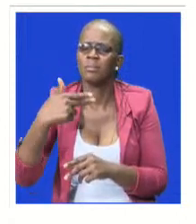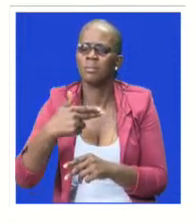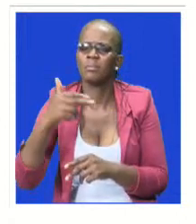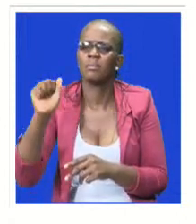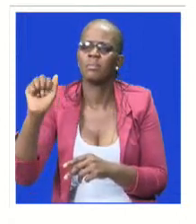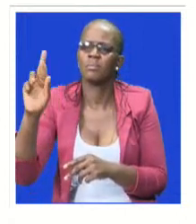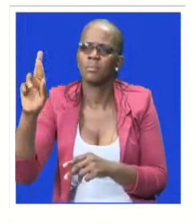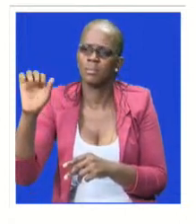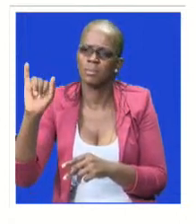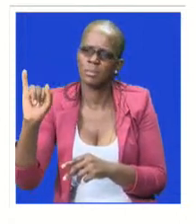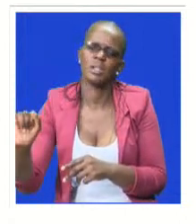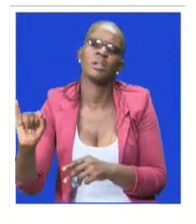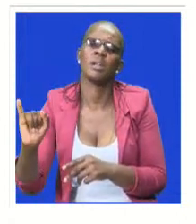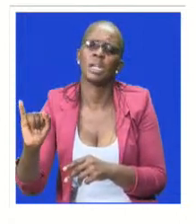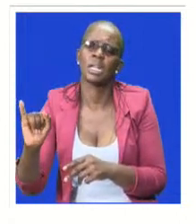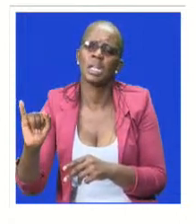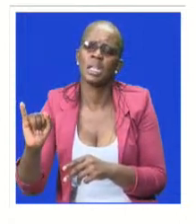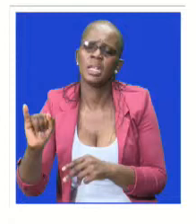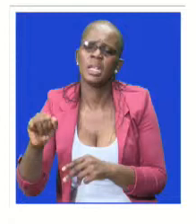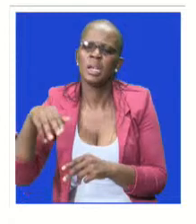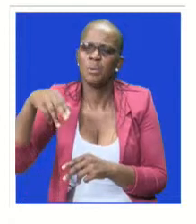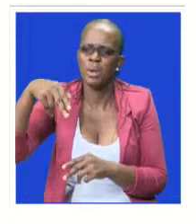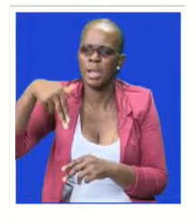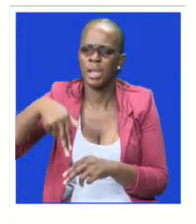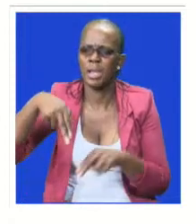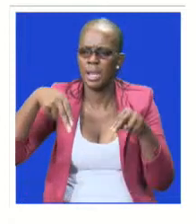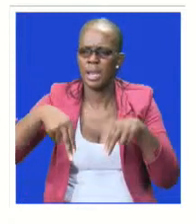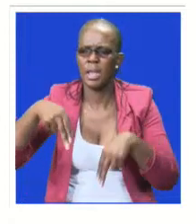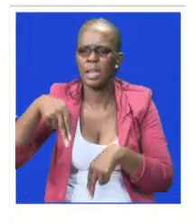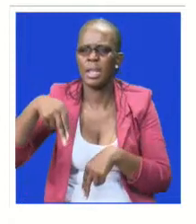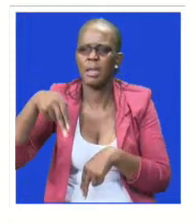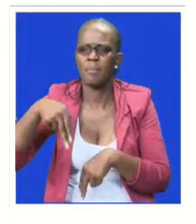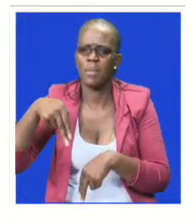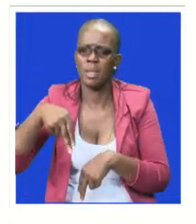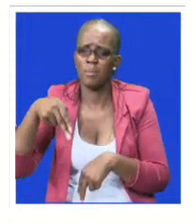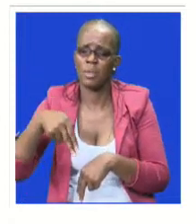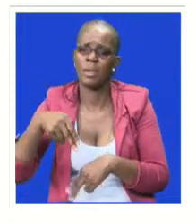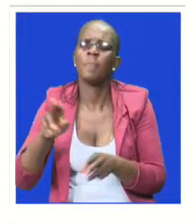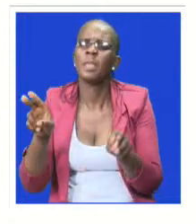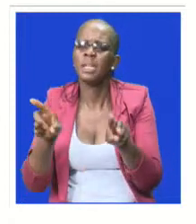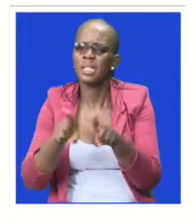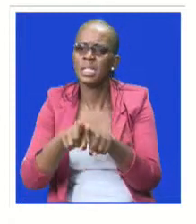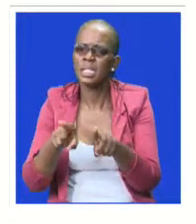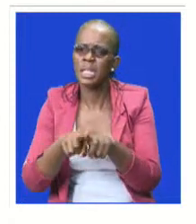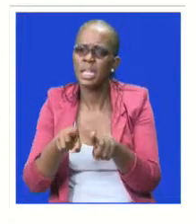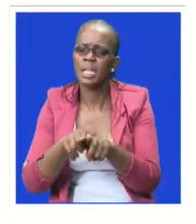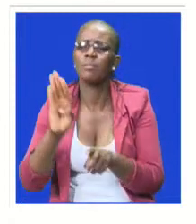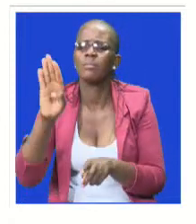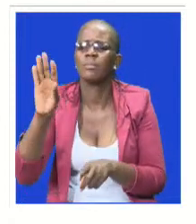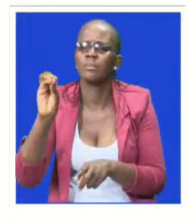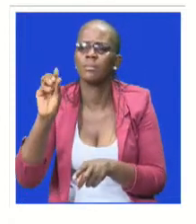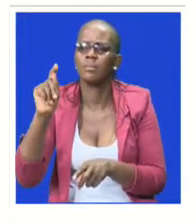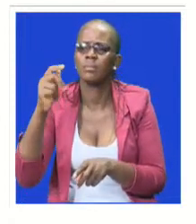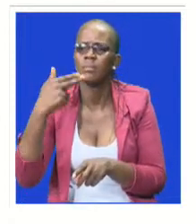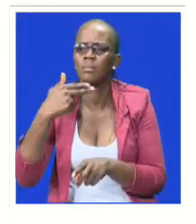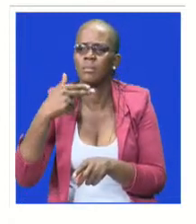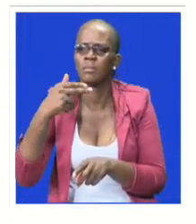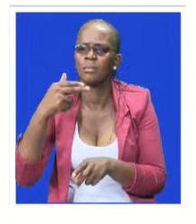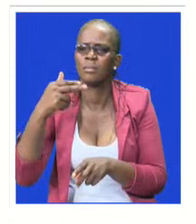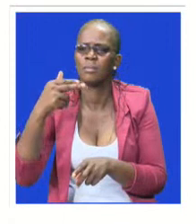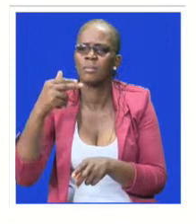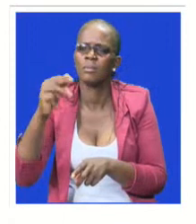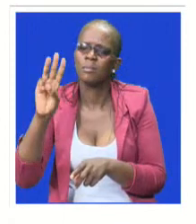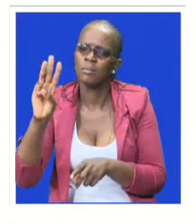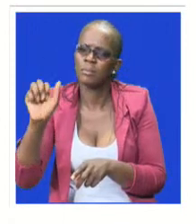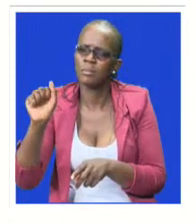are found in the southern hemisphere. That is why we said in the beginning the San